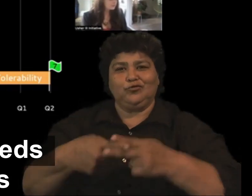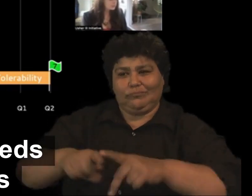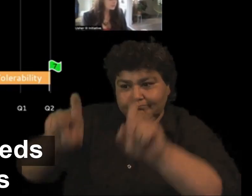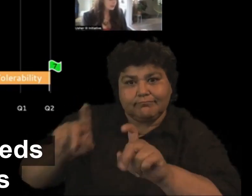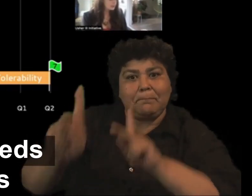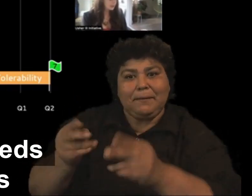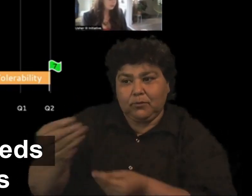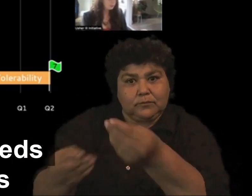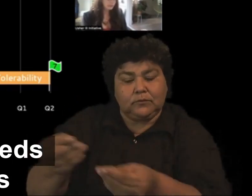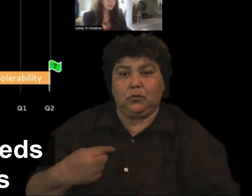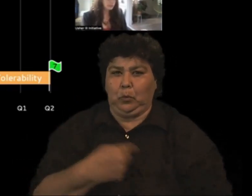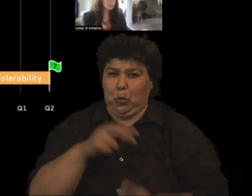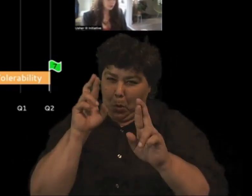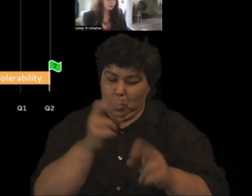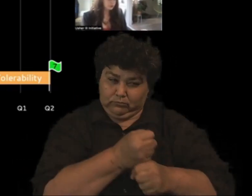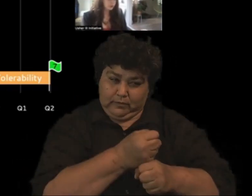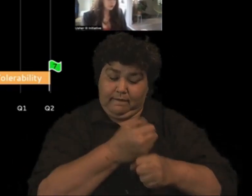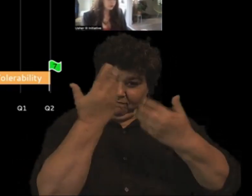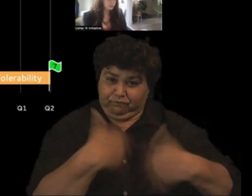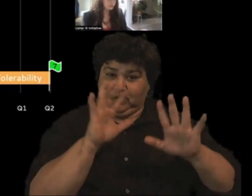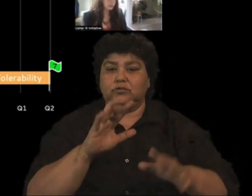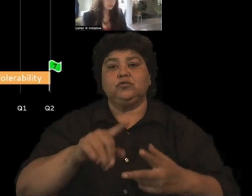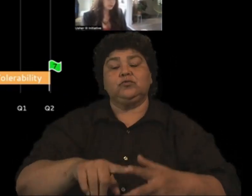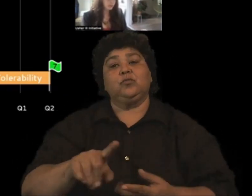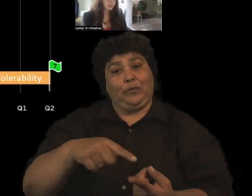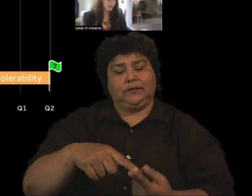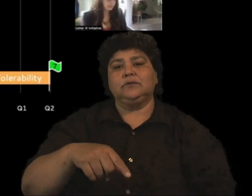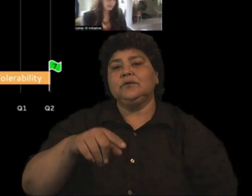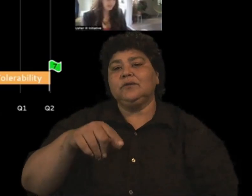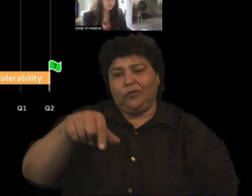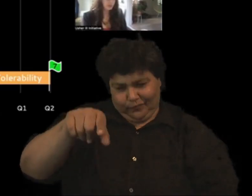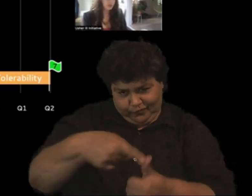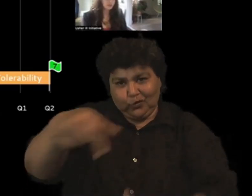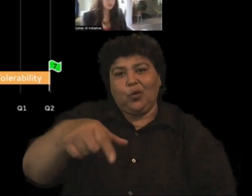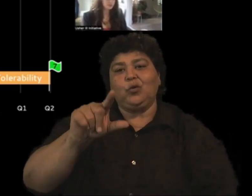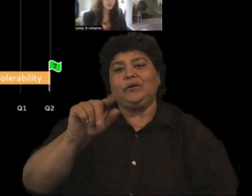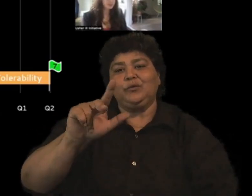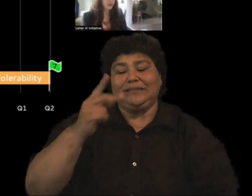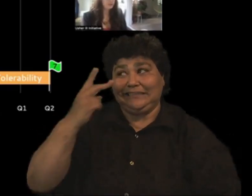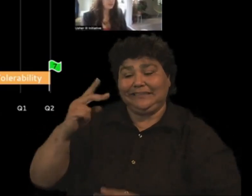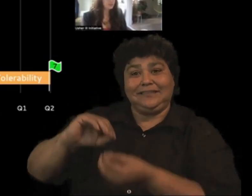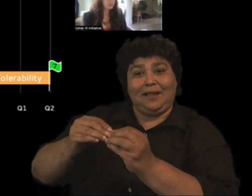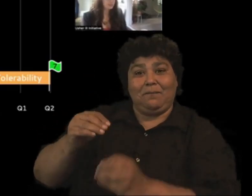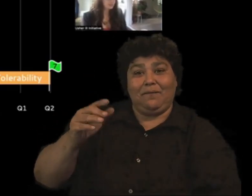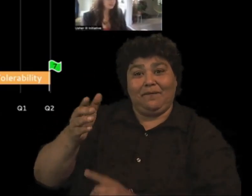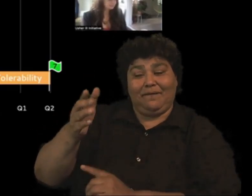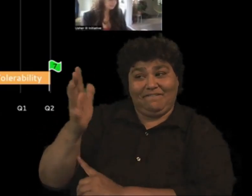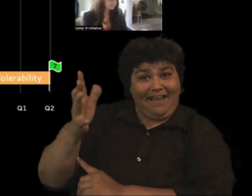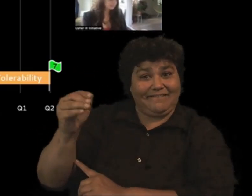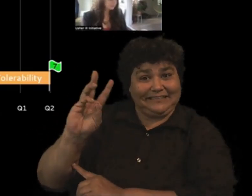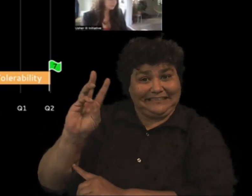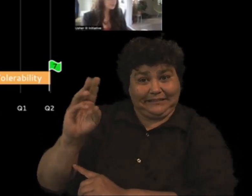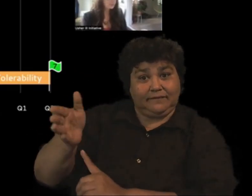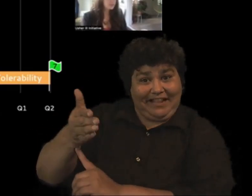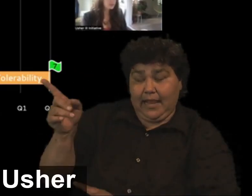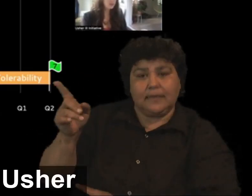finish production and formulation during Q1 2023, as indicated by milestone flags 5 and 6.